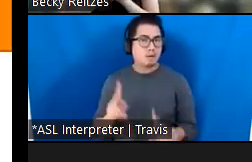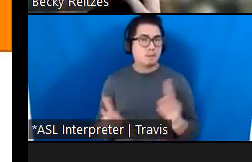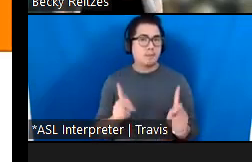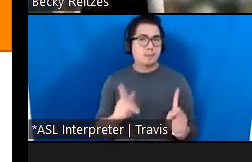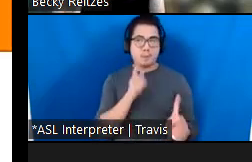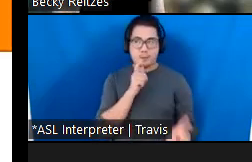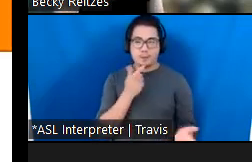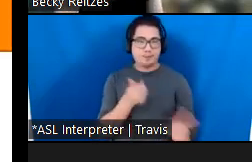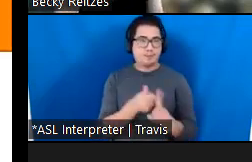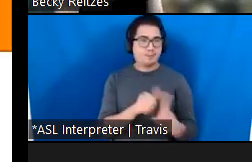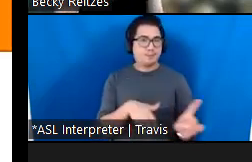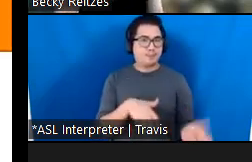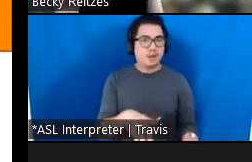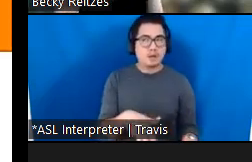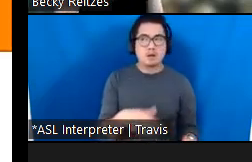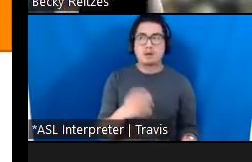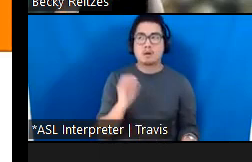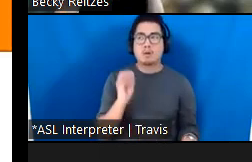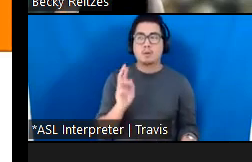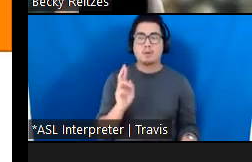pregnant or who are